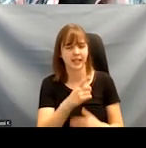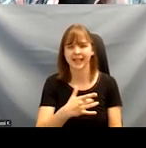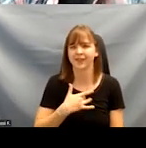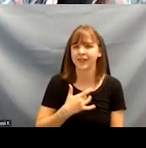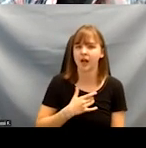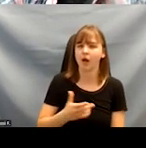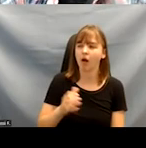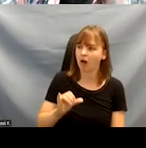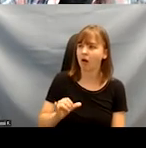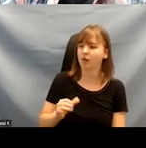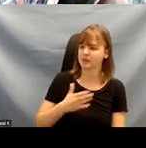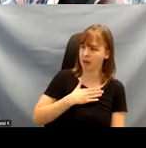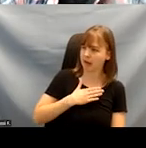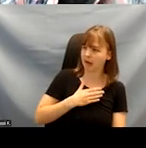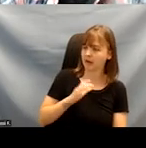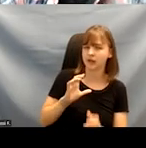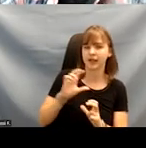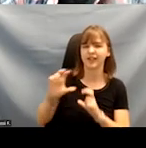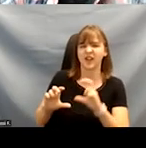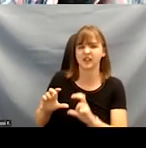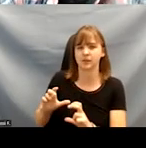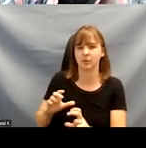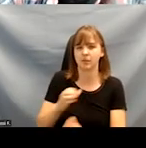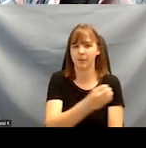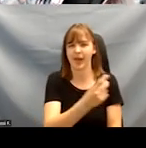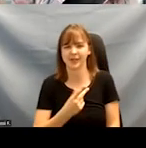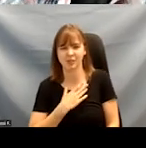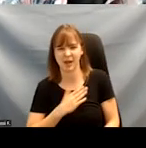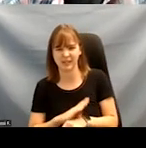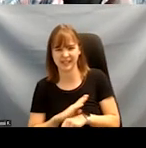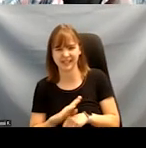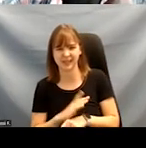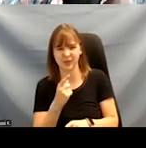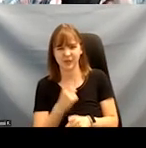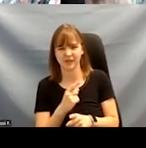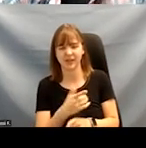there's a part of it that genuinely can belong to them, at least eventually.